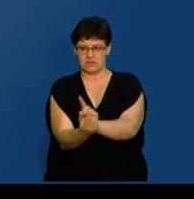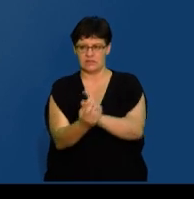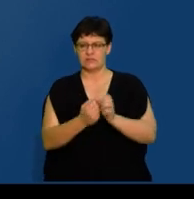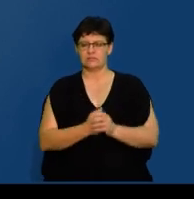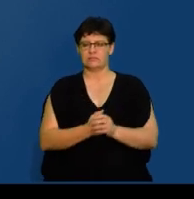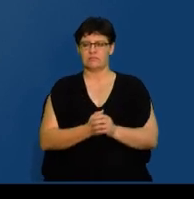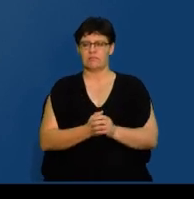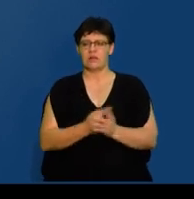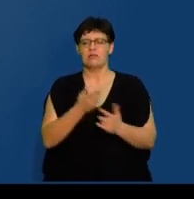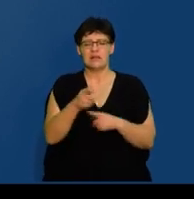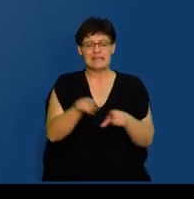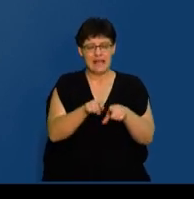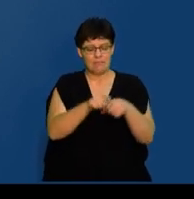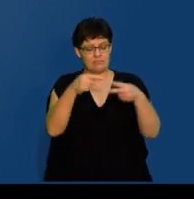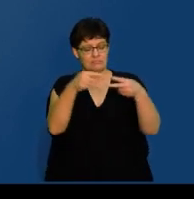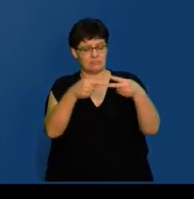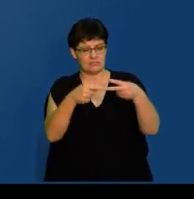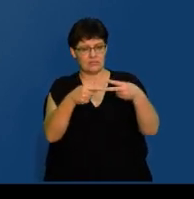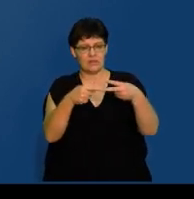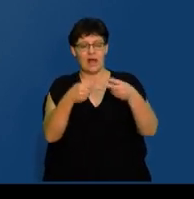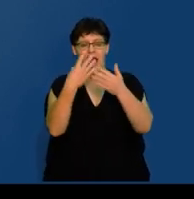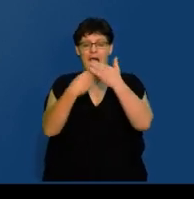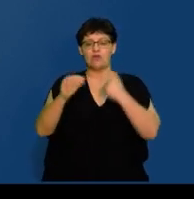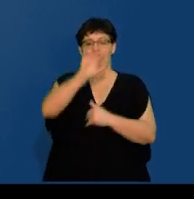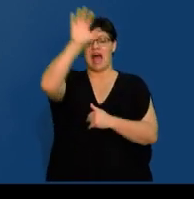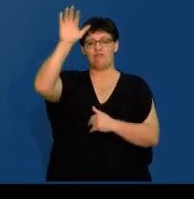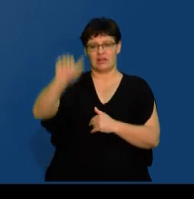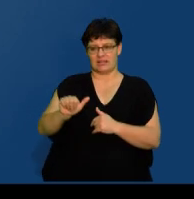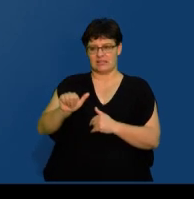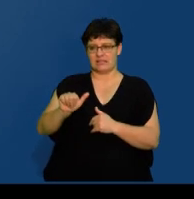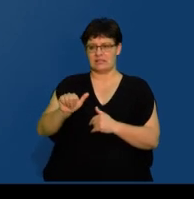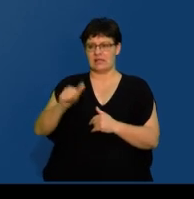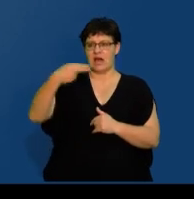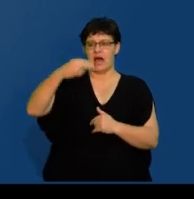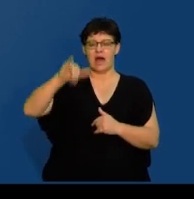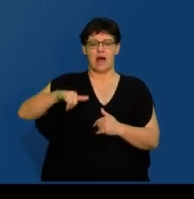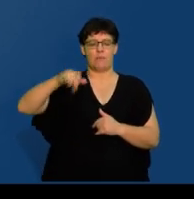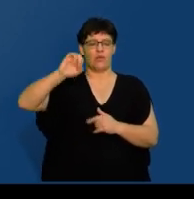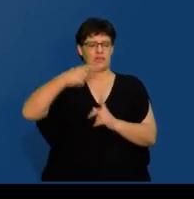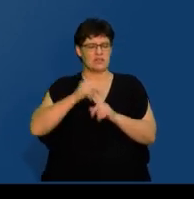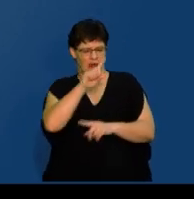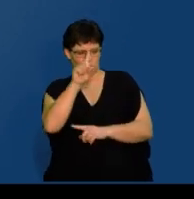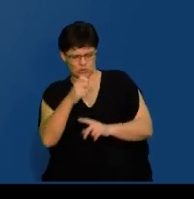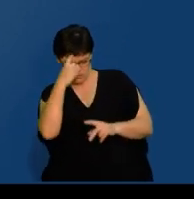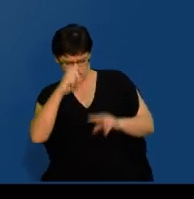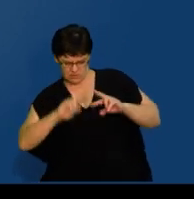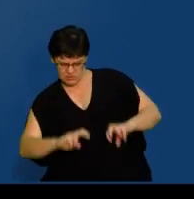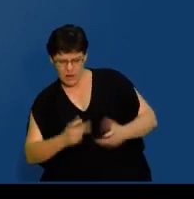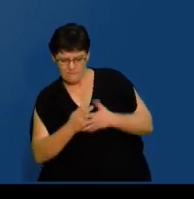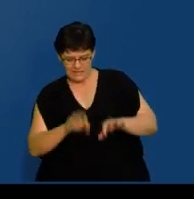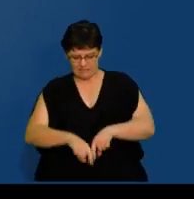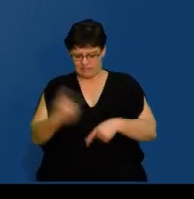The two theories that are important would be the out of Africa hypothesis and the multi-regional hypothesis, which you need to understand and be able to